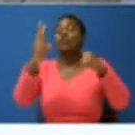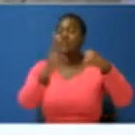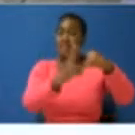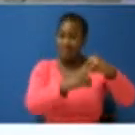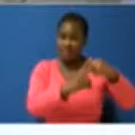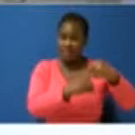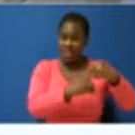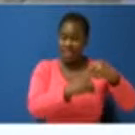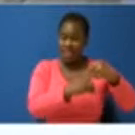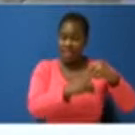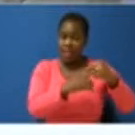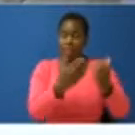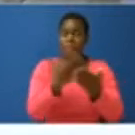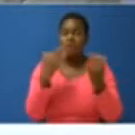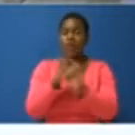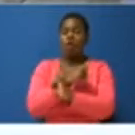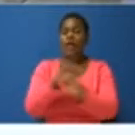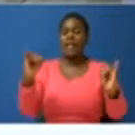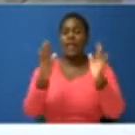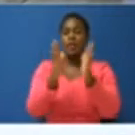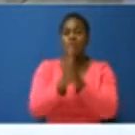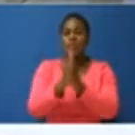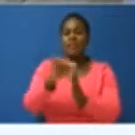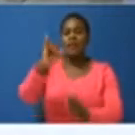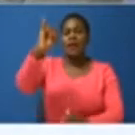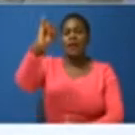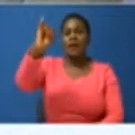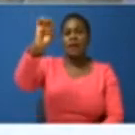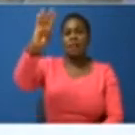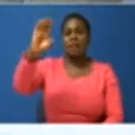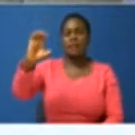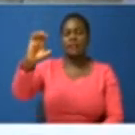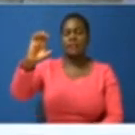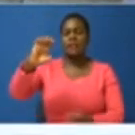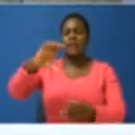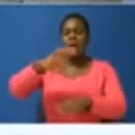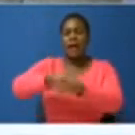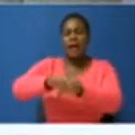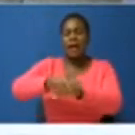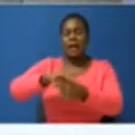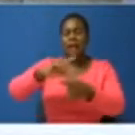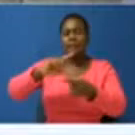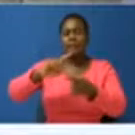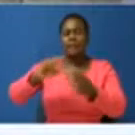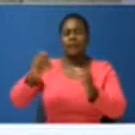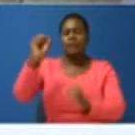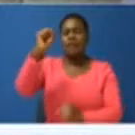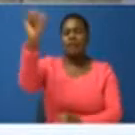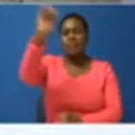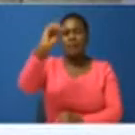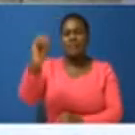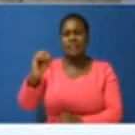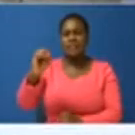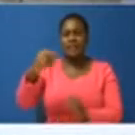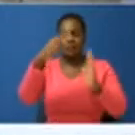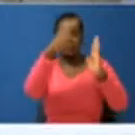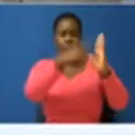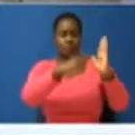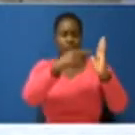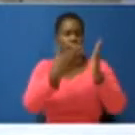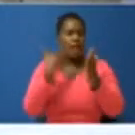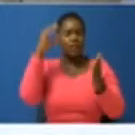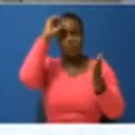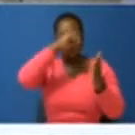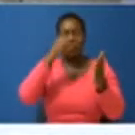that had been of course cleared by the ibc and had met the threshold five percent and below in popularity rankings in the last opinion